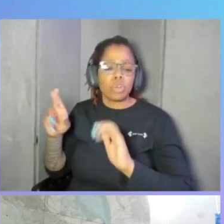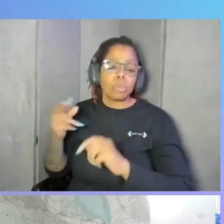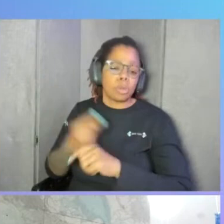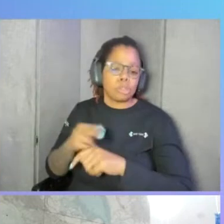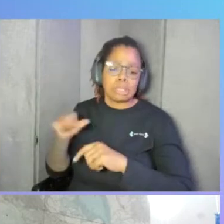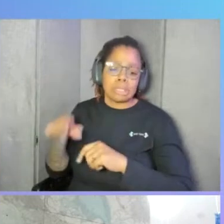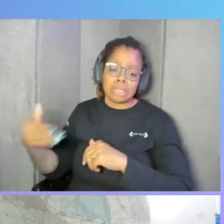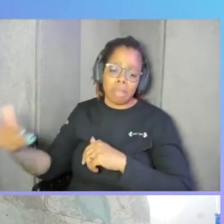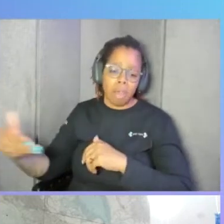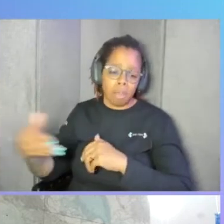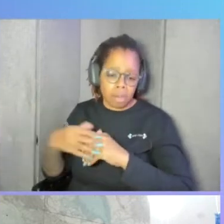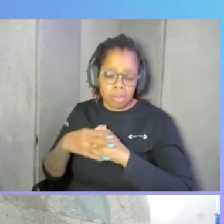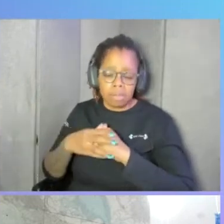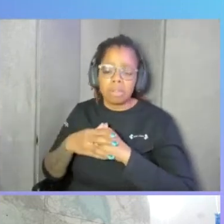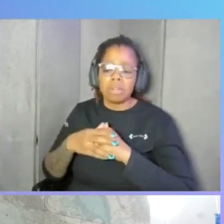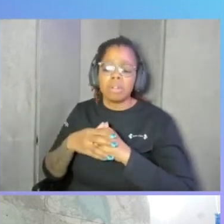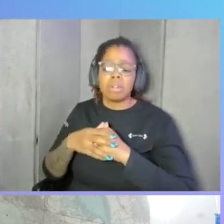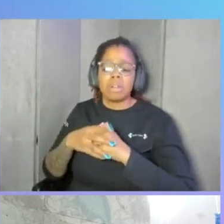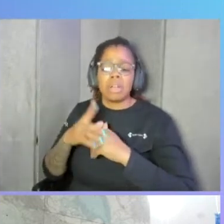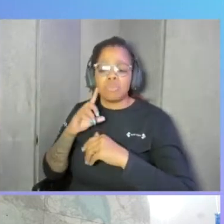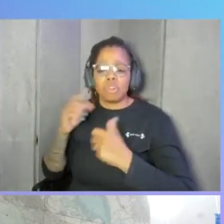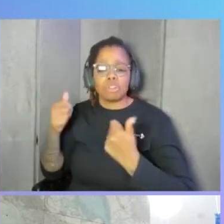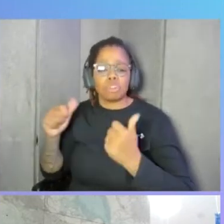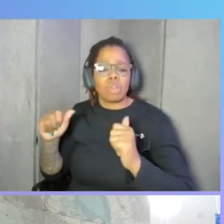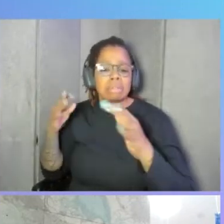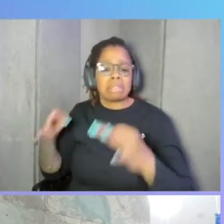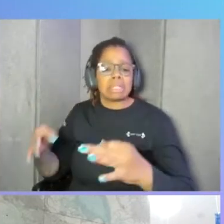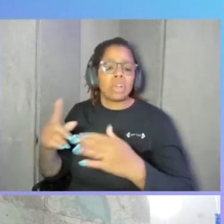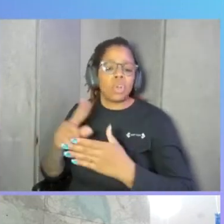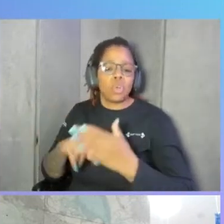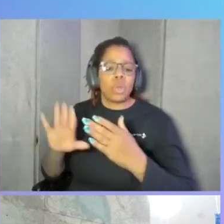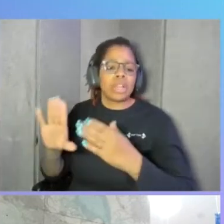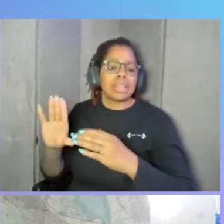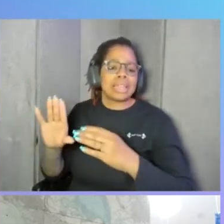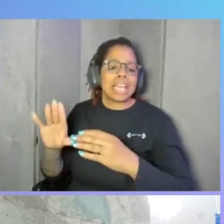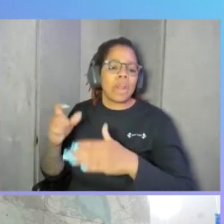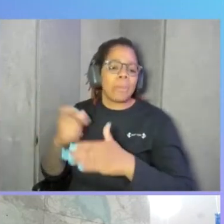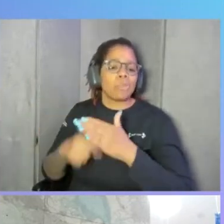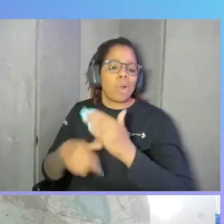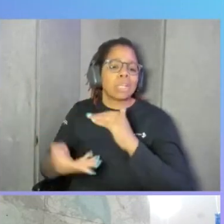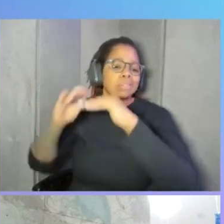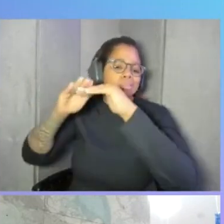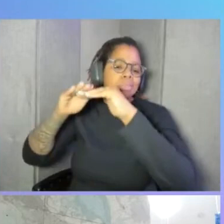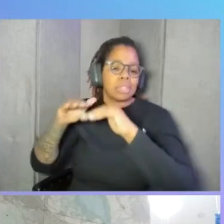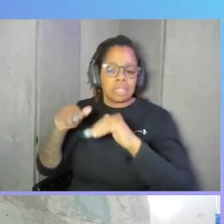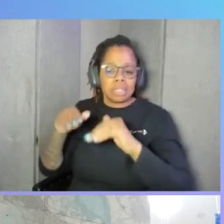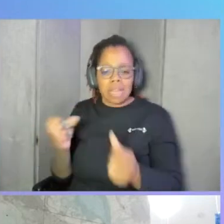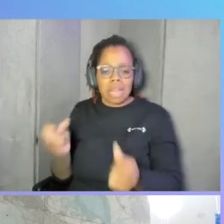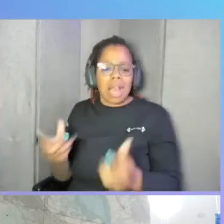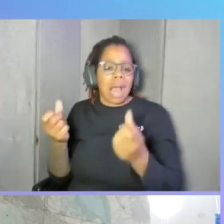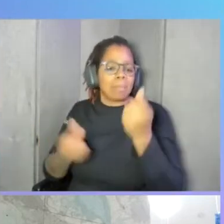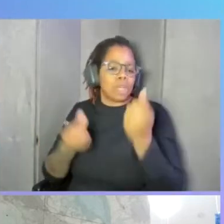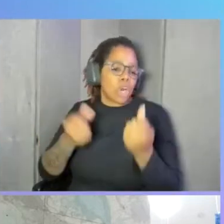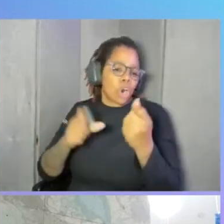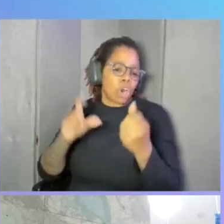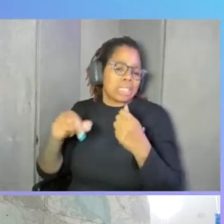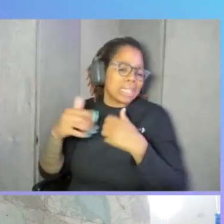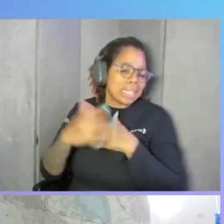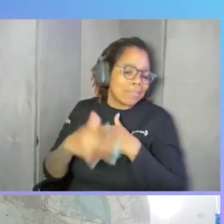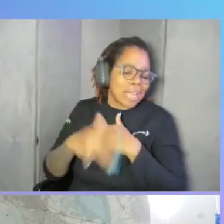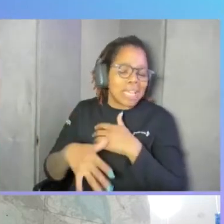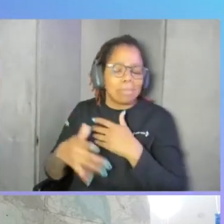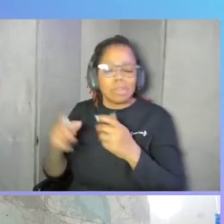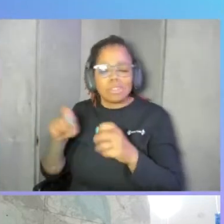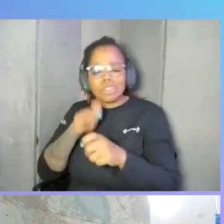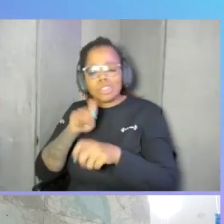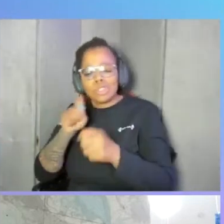lot for trying to decide what their surge pricing is going to be and how many cars do they need on the road